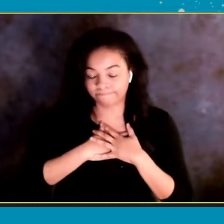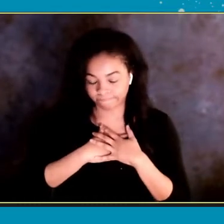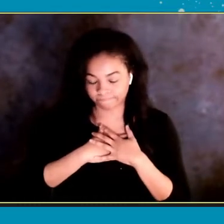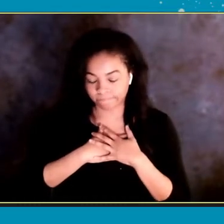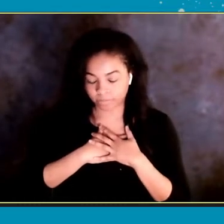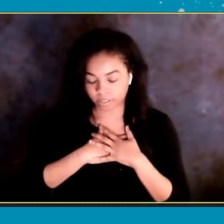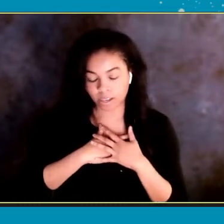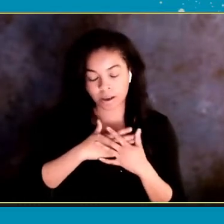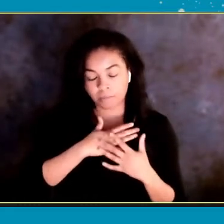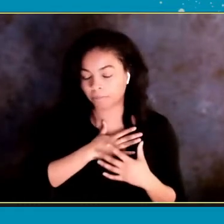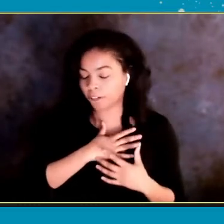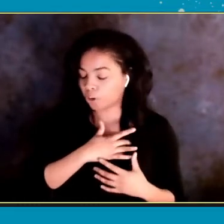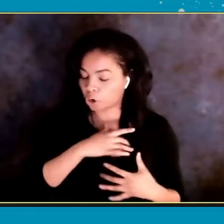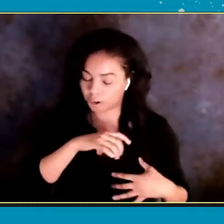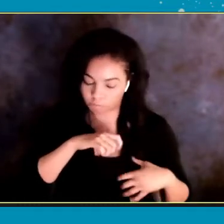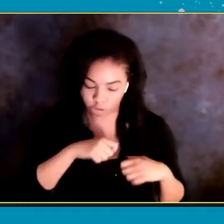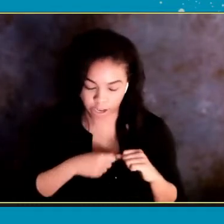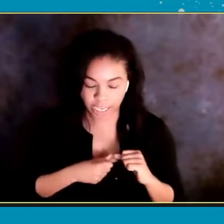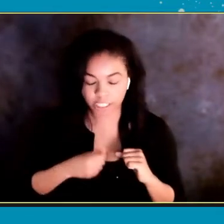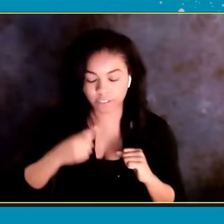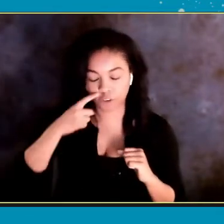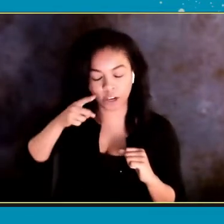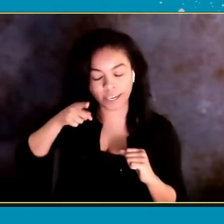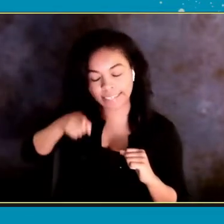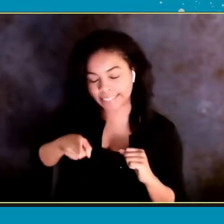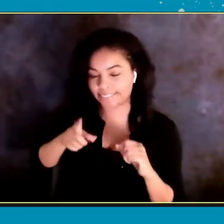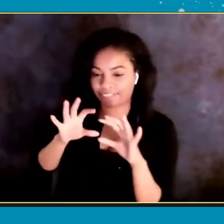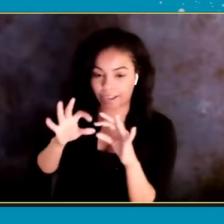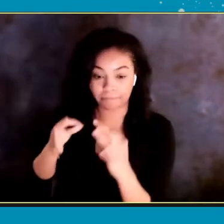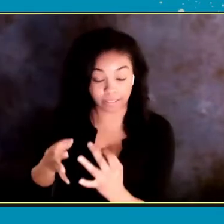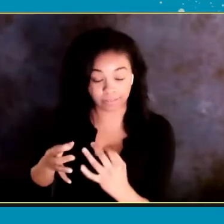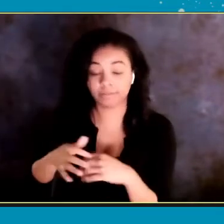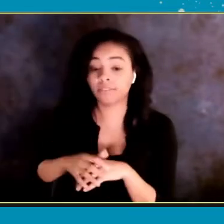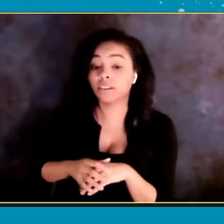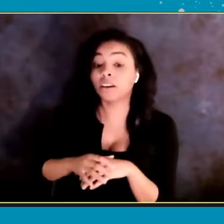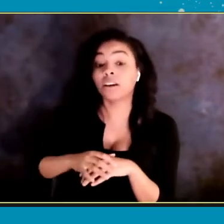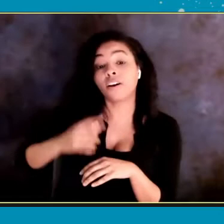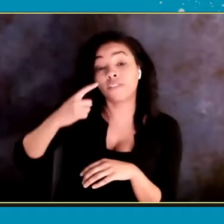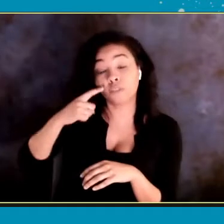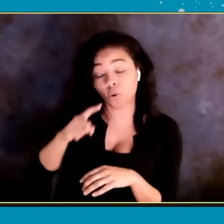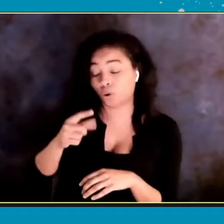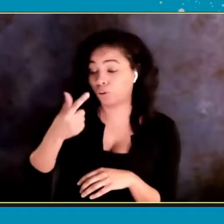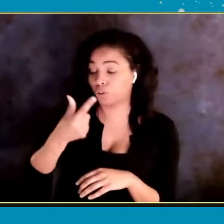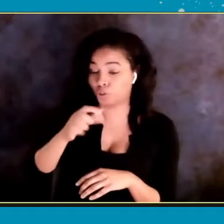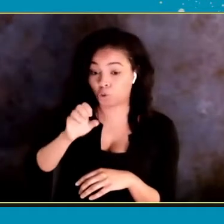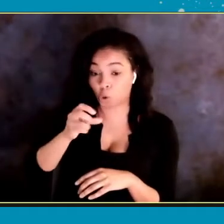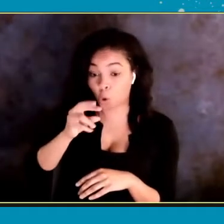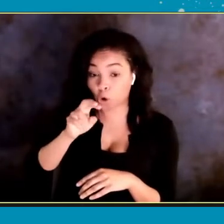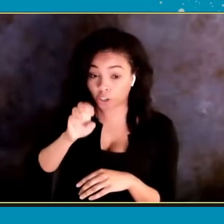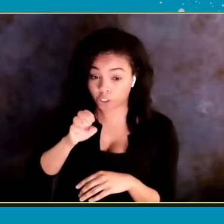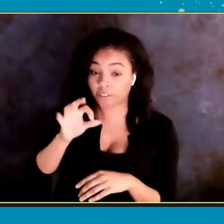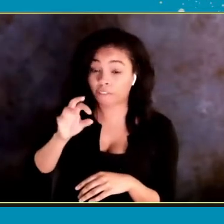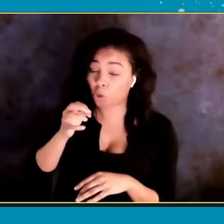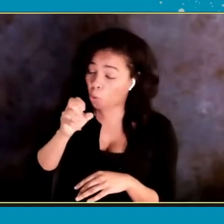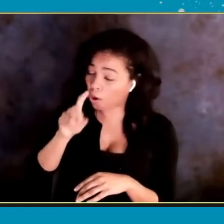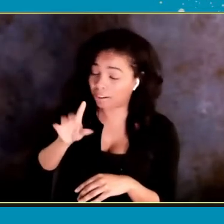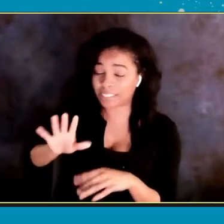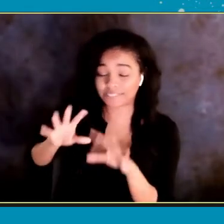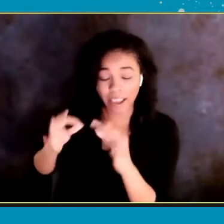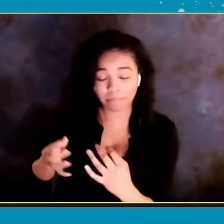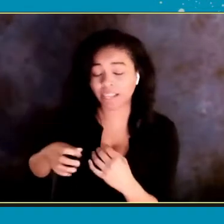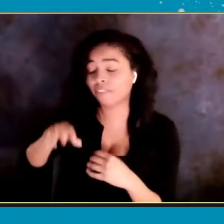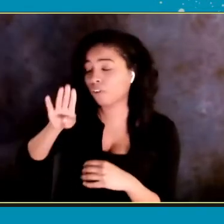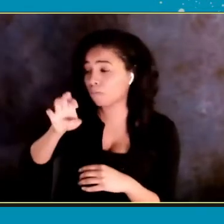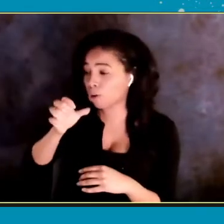My heart breaks for Daunte Wright's family and for George Floyd's family, for Breonna Taylor's family, for Eric